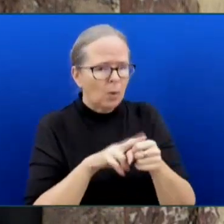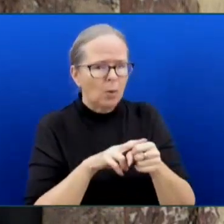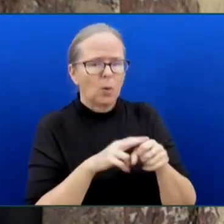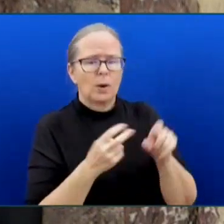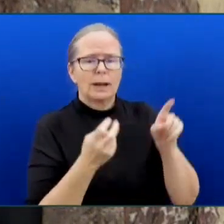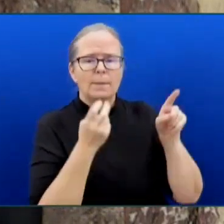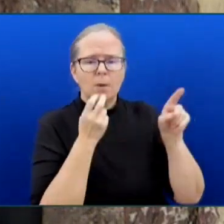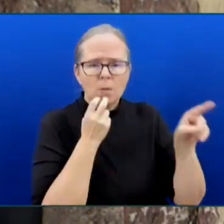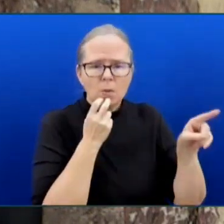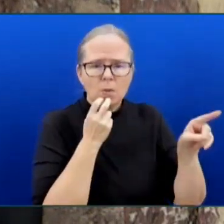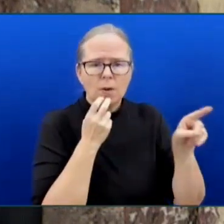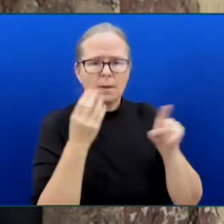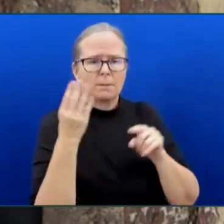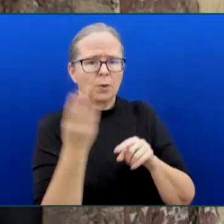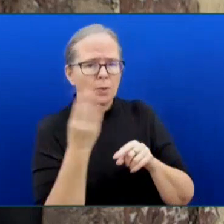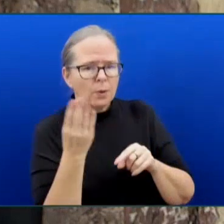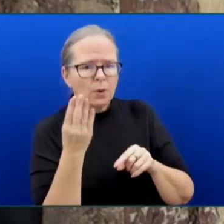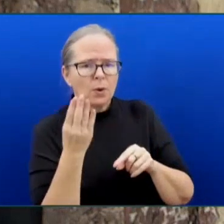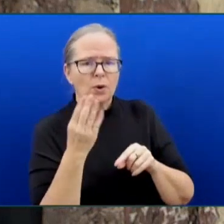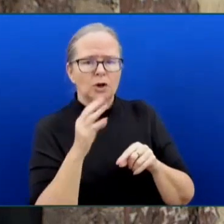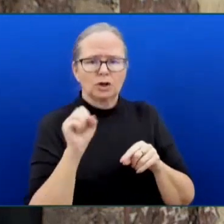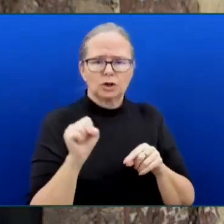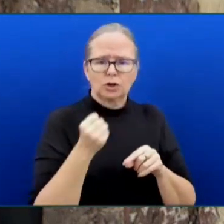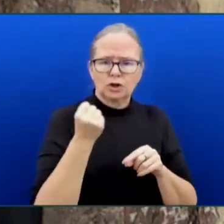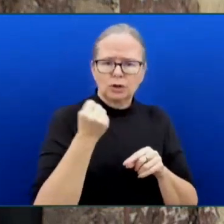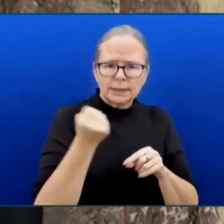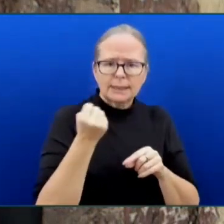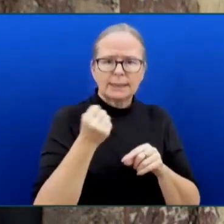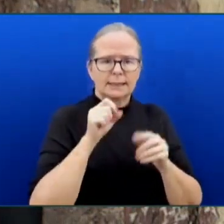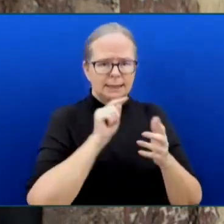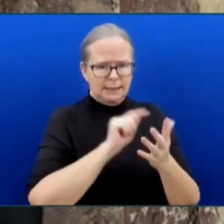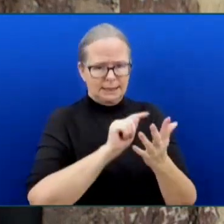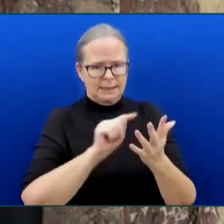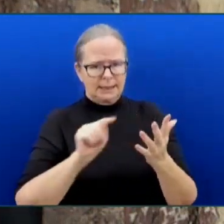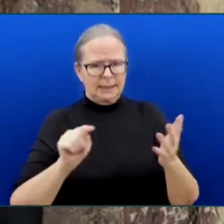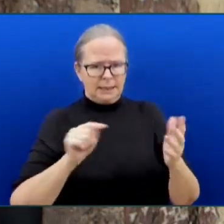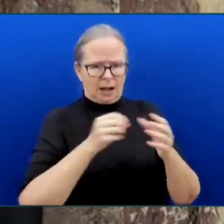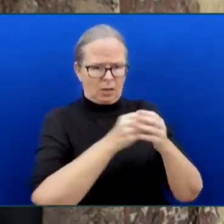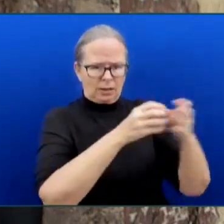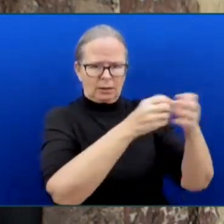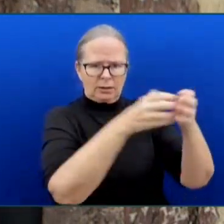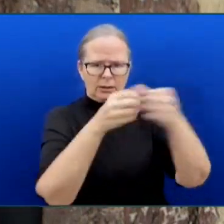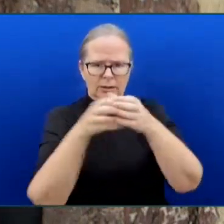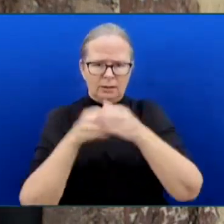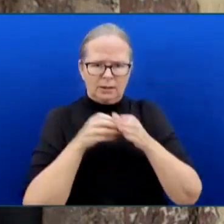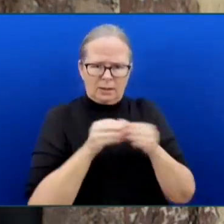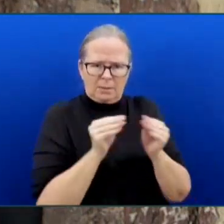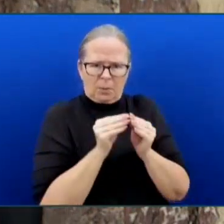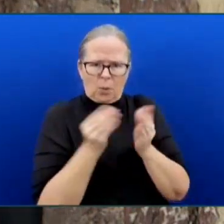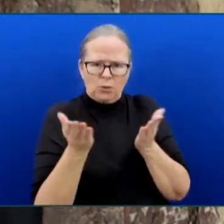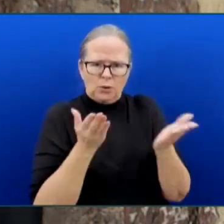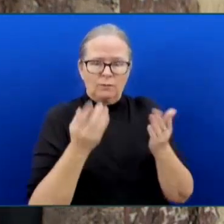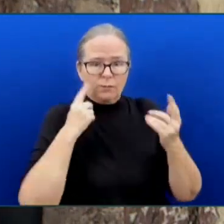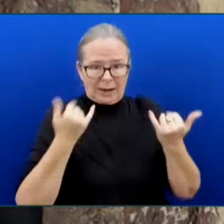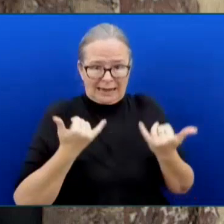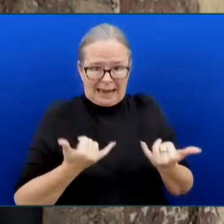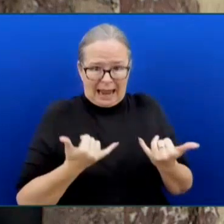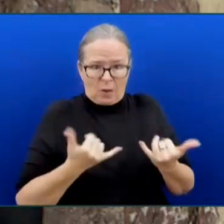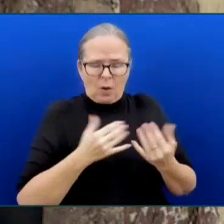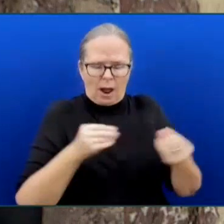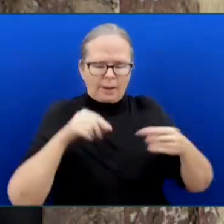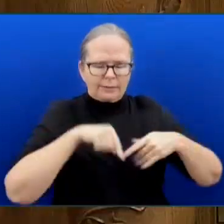Surrey, Honourable Speaker. This is building out the cancer system we need now and in the future, and we're going to continue to do it.